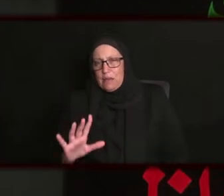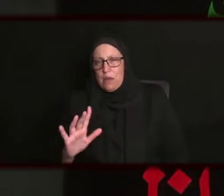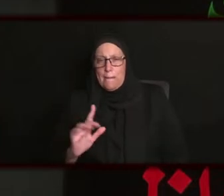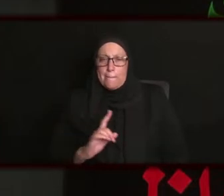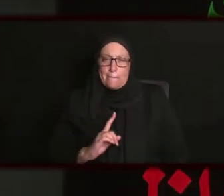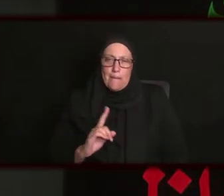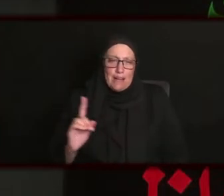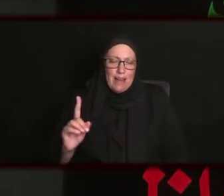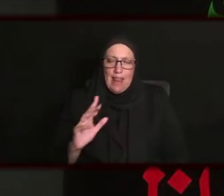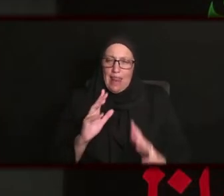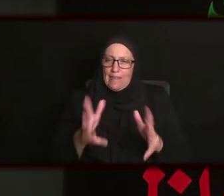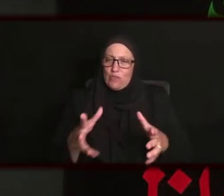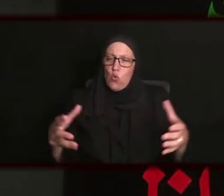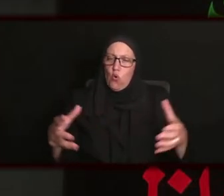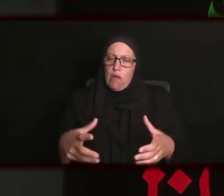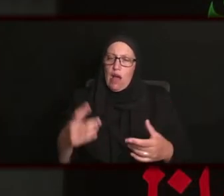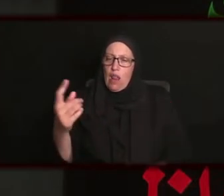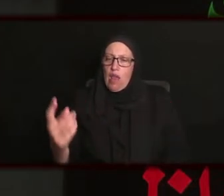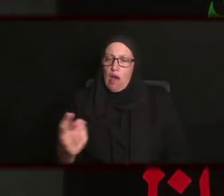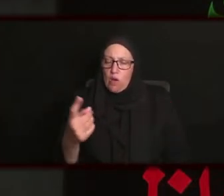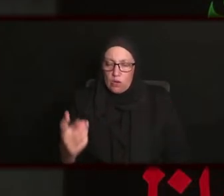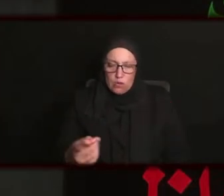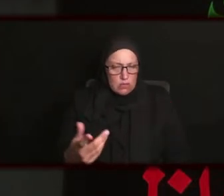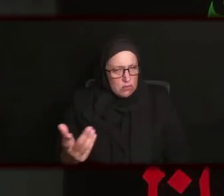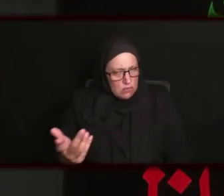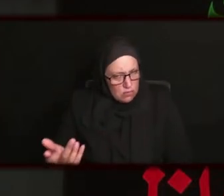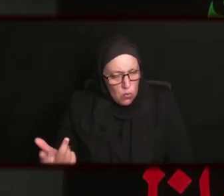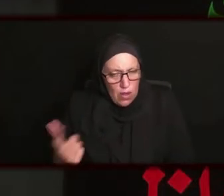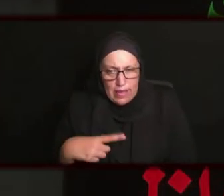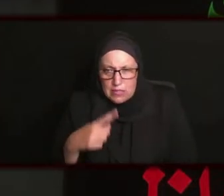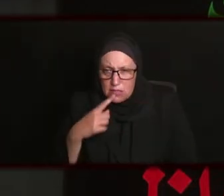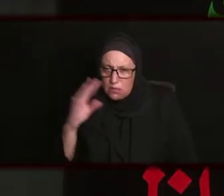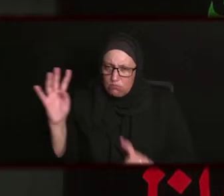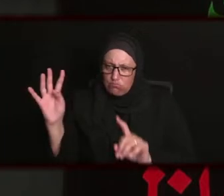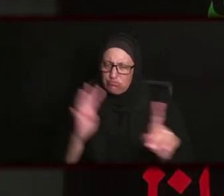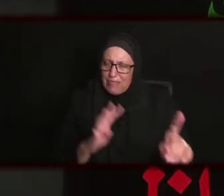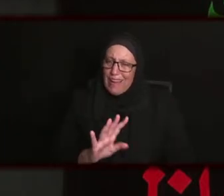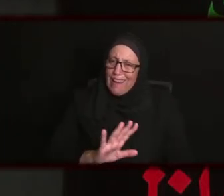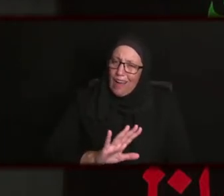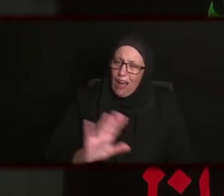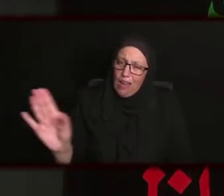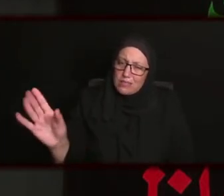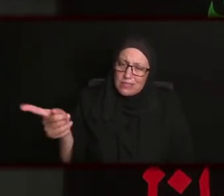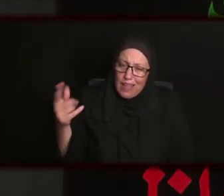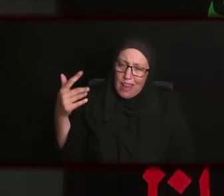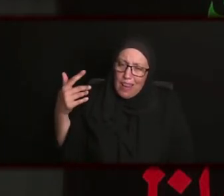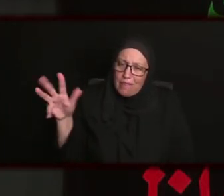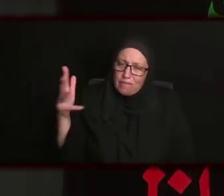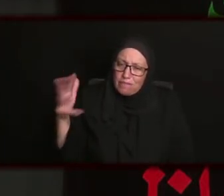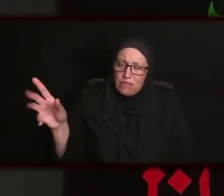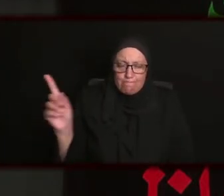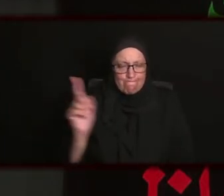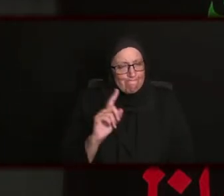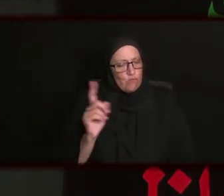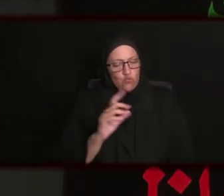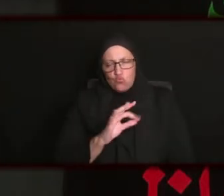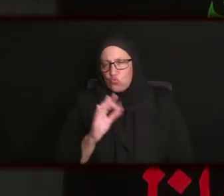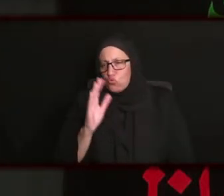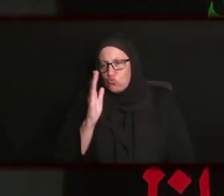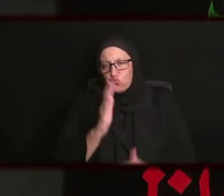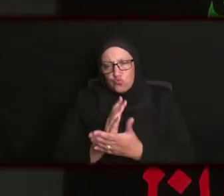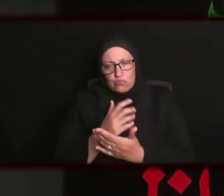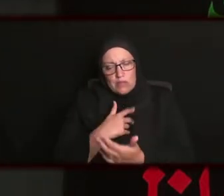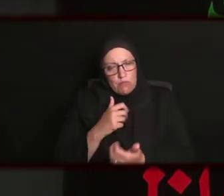own. Why? Because they say, well, he didn't have any followers, khalas, he left them. This is very far from the truth, brothers and